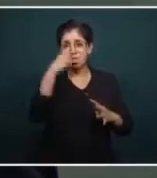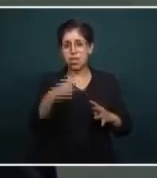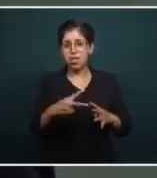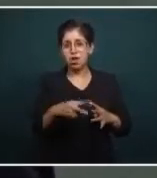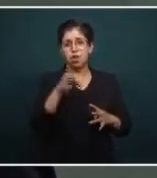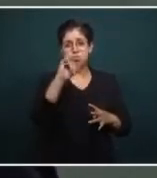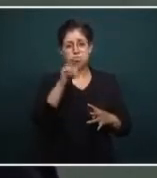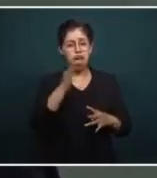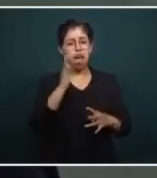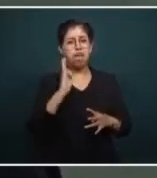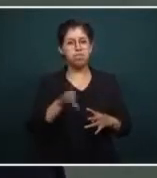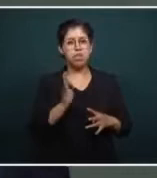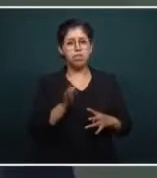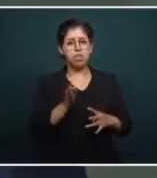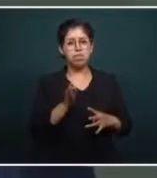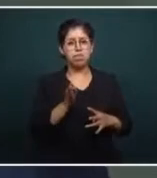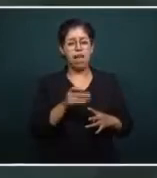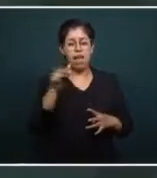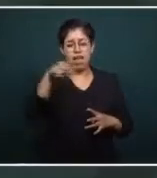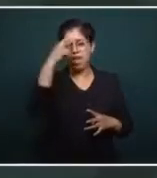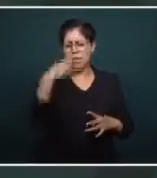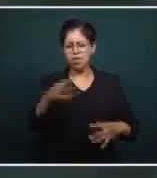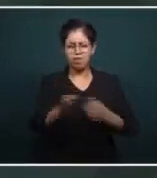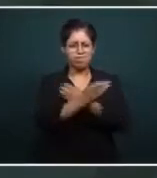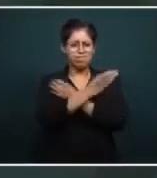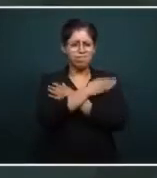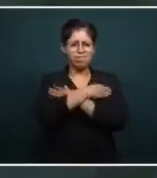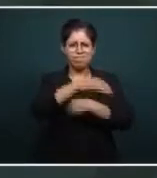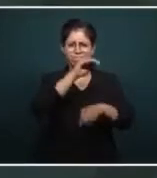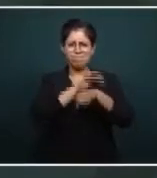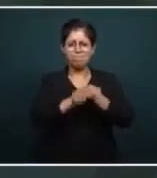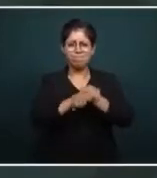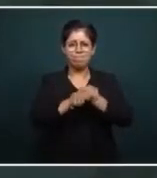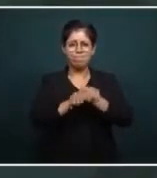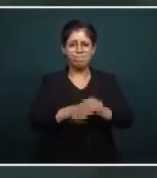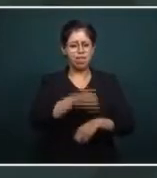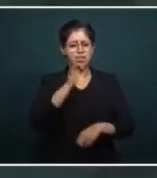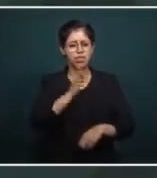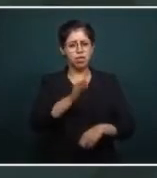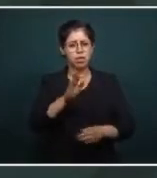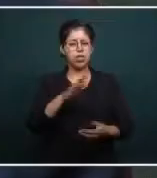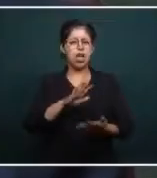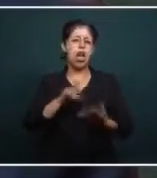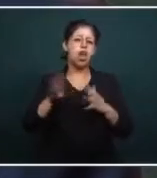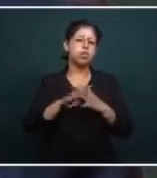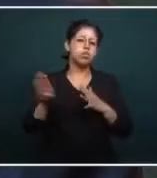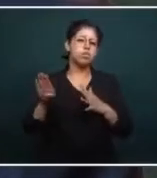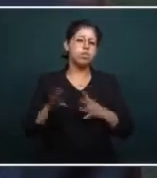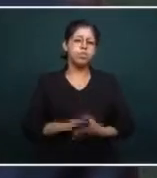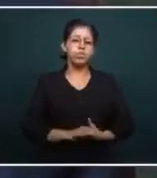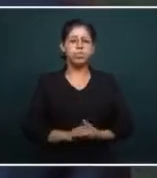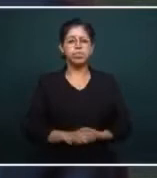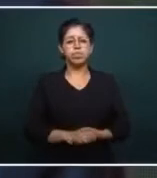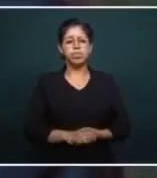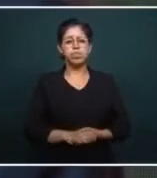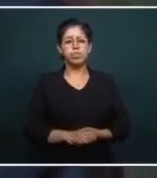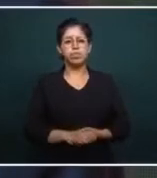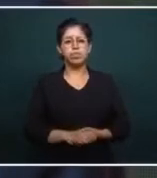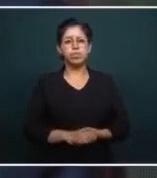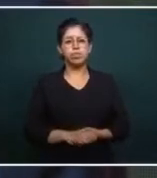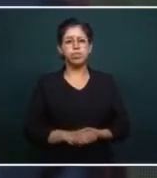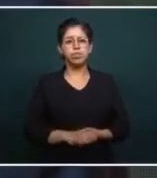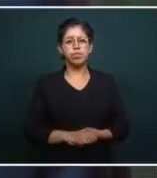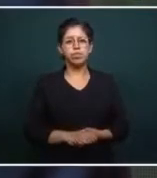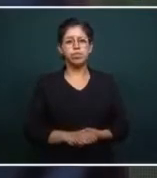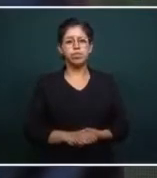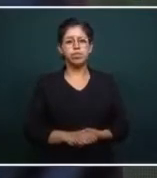los países It's más one of the fraternos, countries más that's most solidarios. fraternal and more solidarity. Y esto corresponde a lo que And